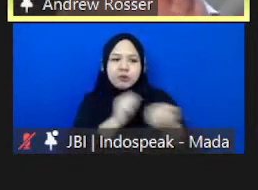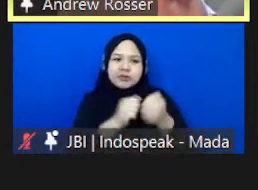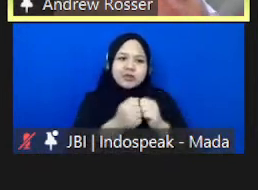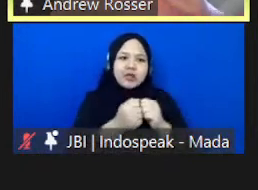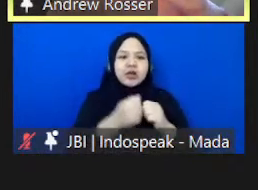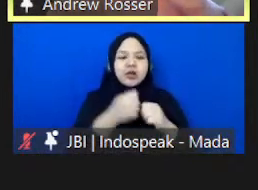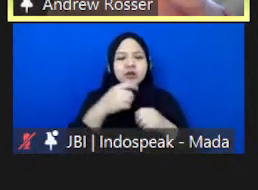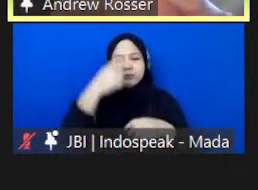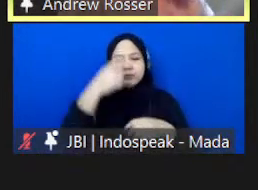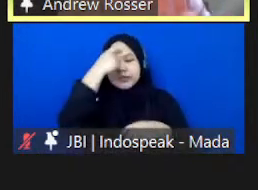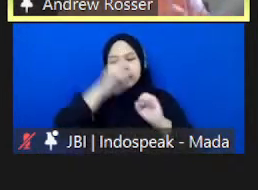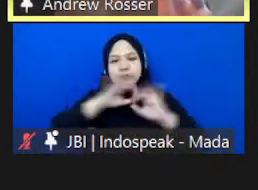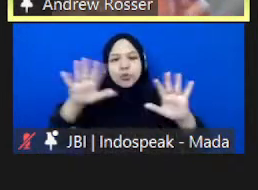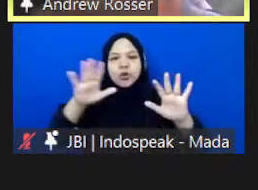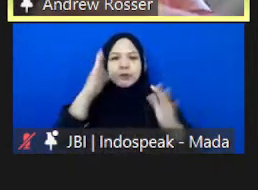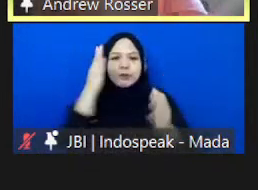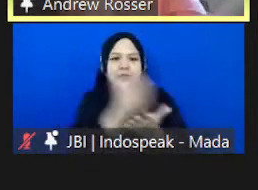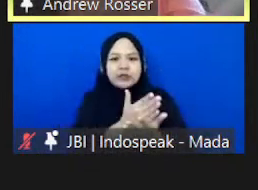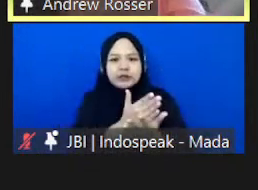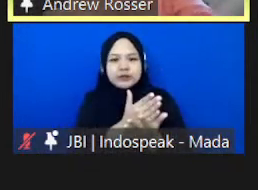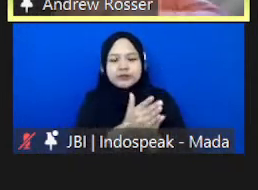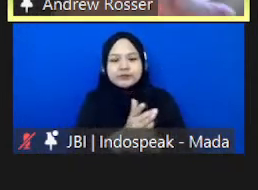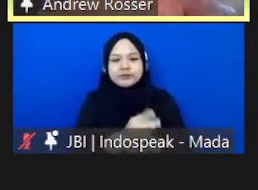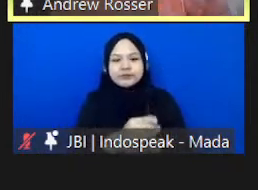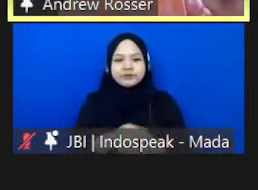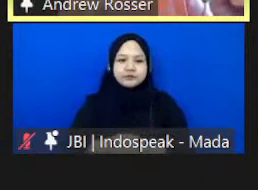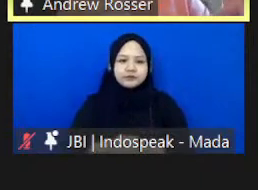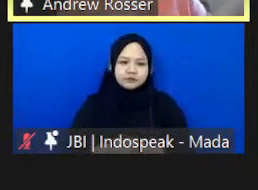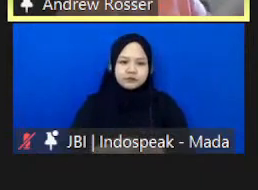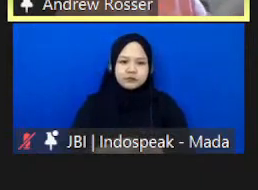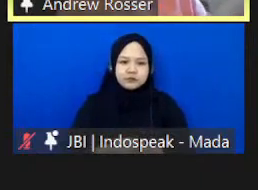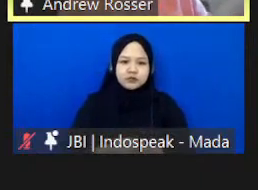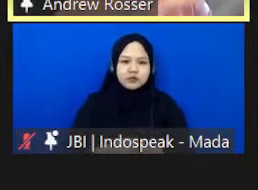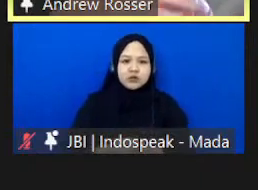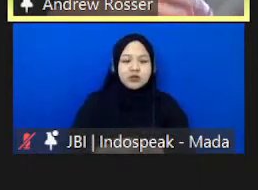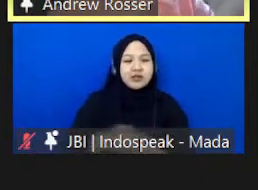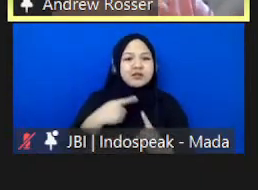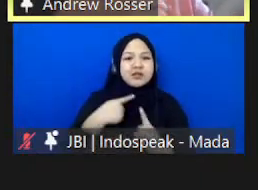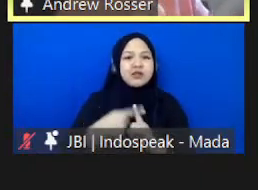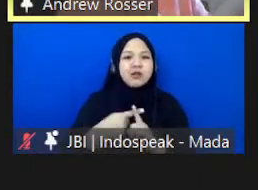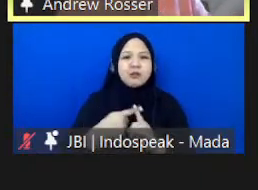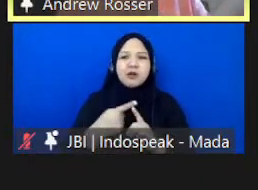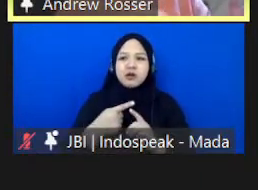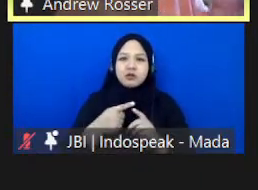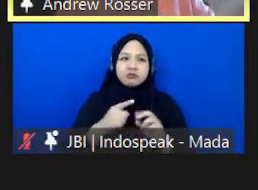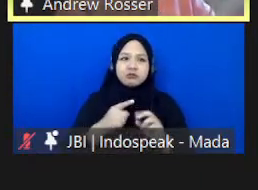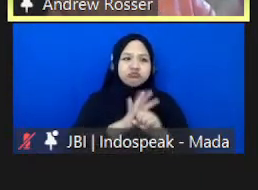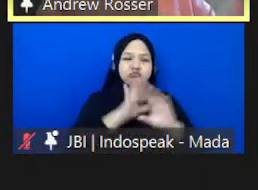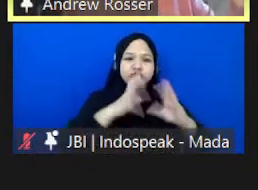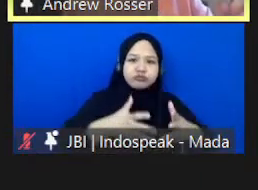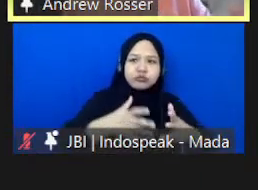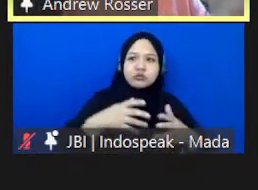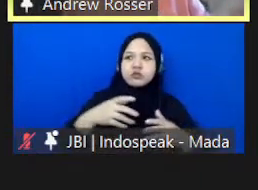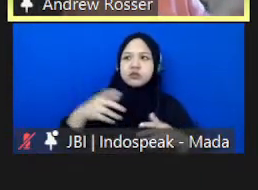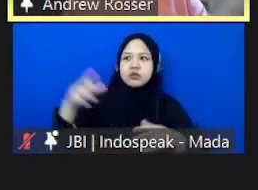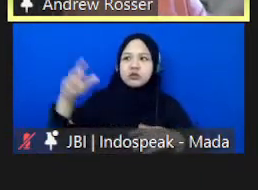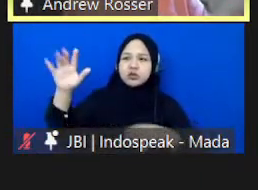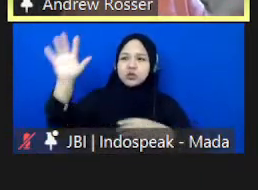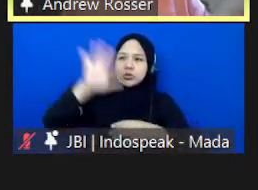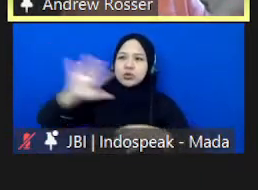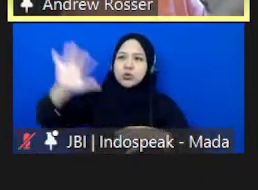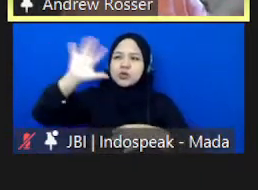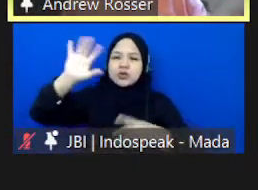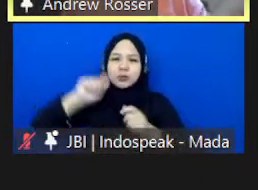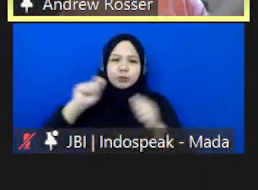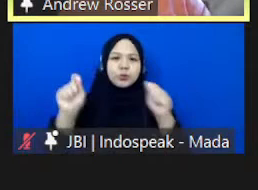specific disease outbreaks, whether it's COVID-19 or avian influenza, Indonesia's often balked at putting